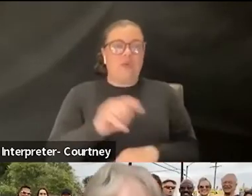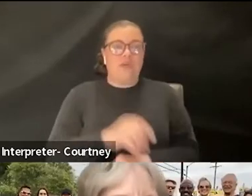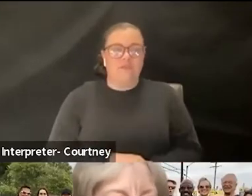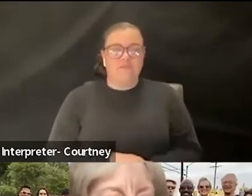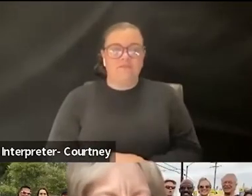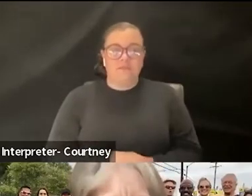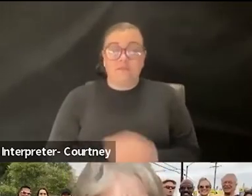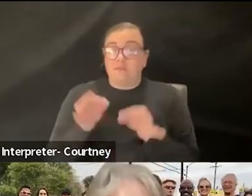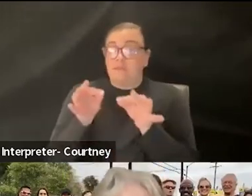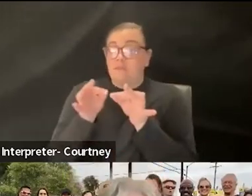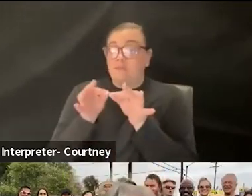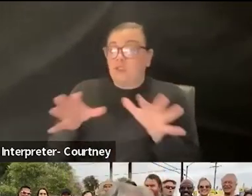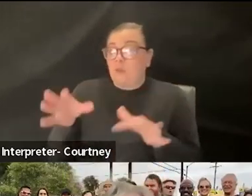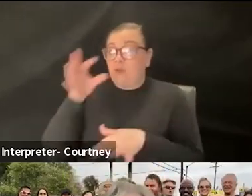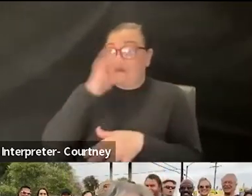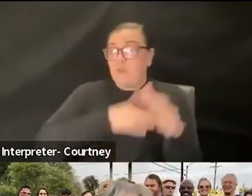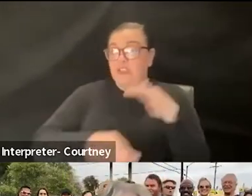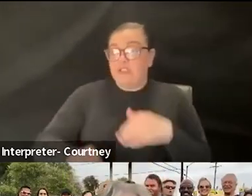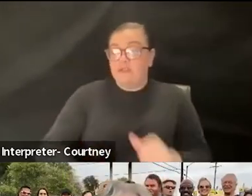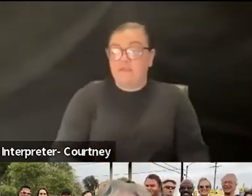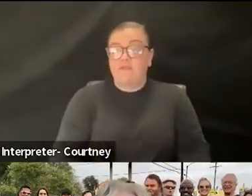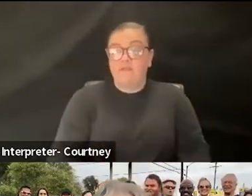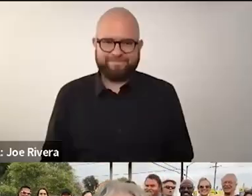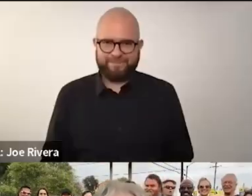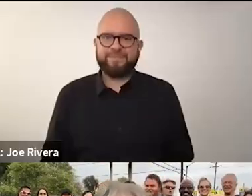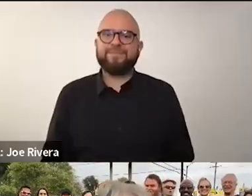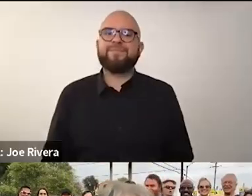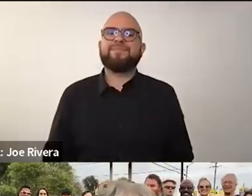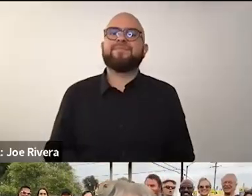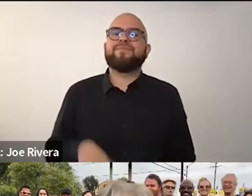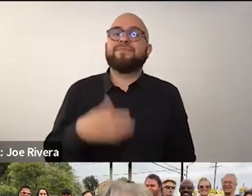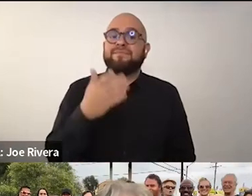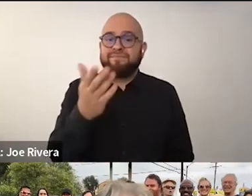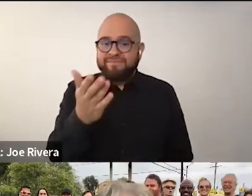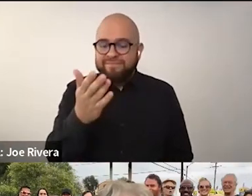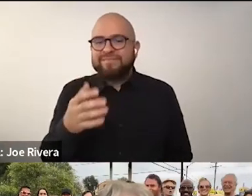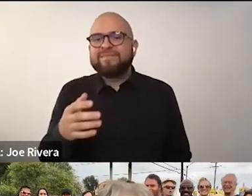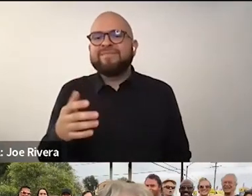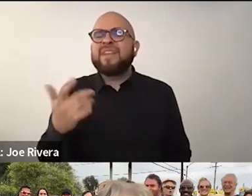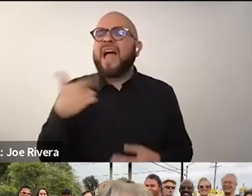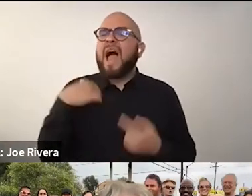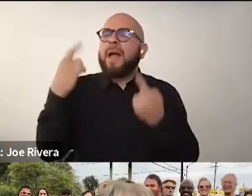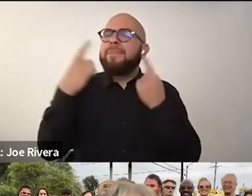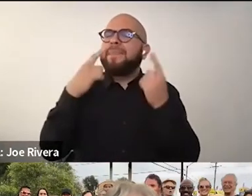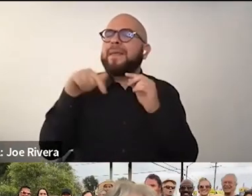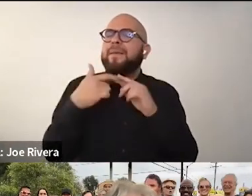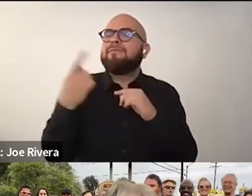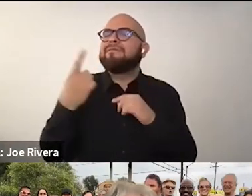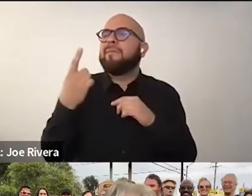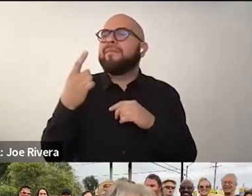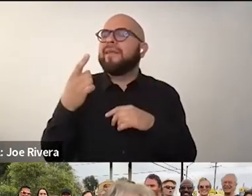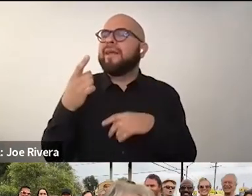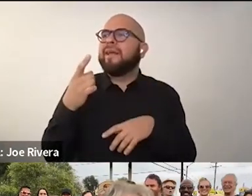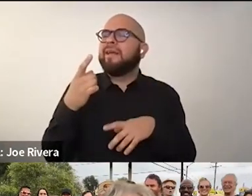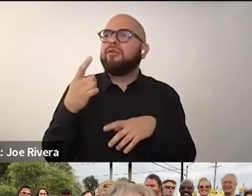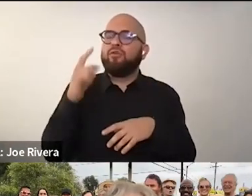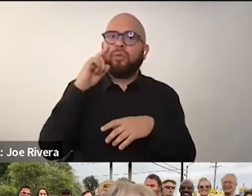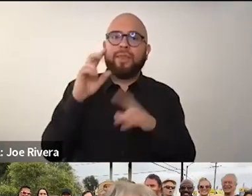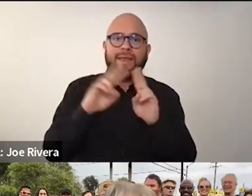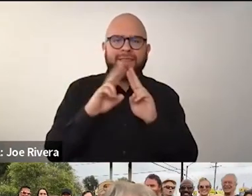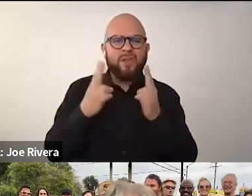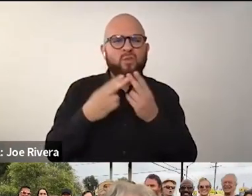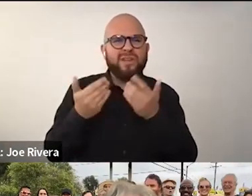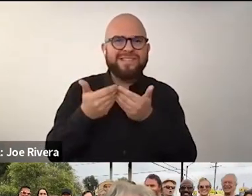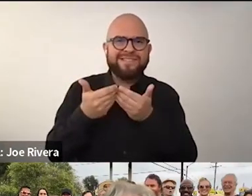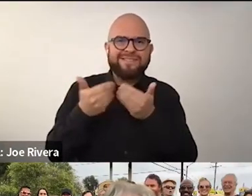just wanted to address something about thinking of the union as a separate thing, which I think can be a